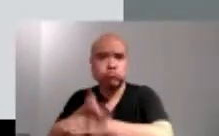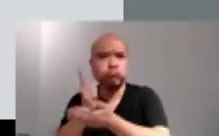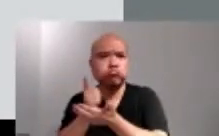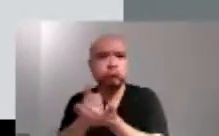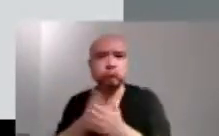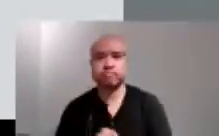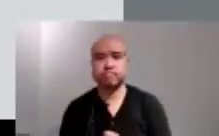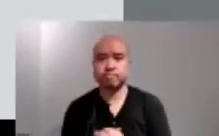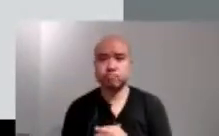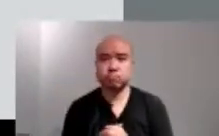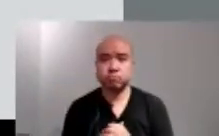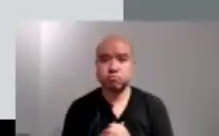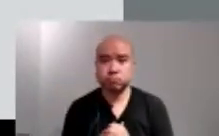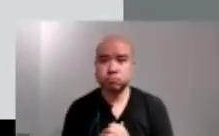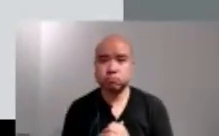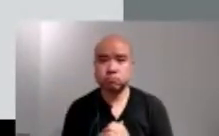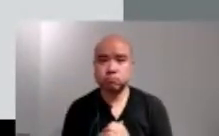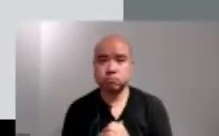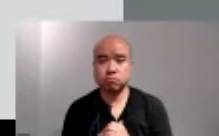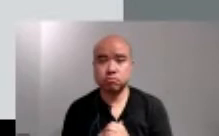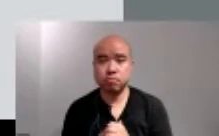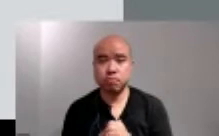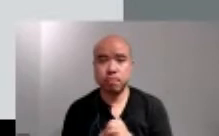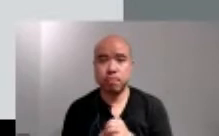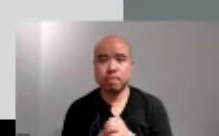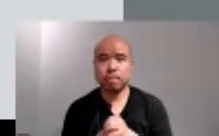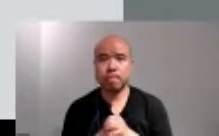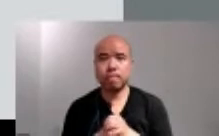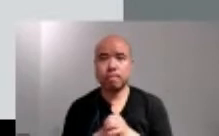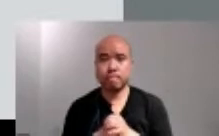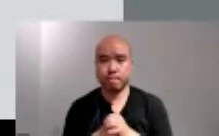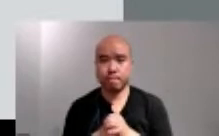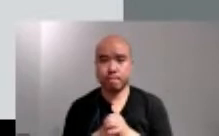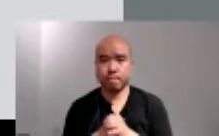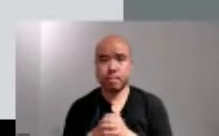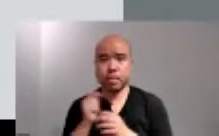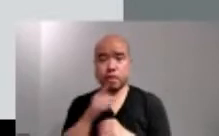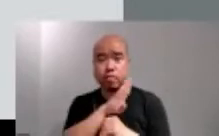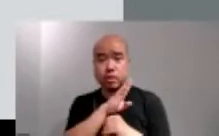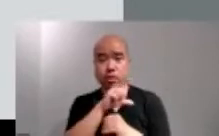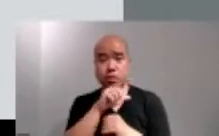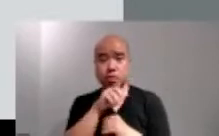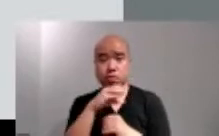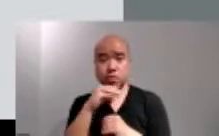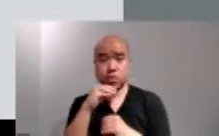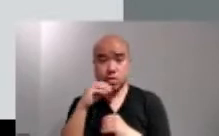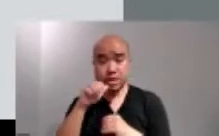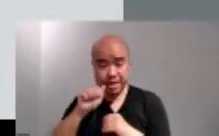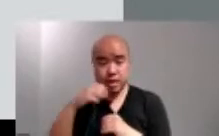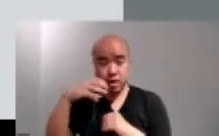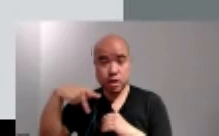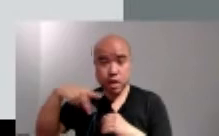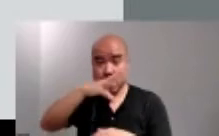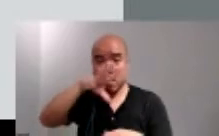cases in our company. Big Work is a subsidiary of New Black, is a representative company that